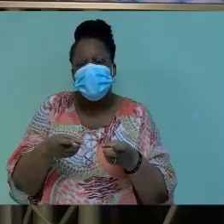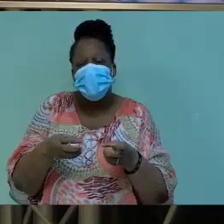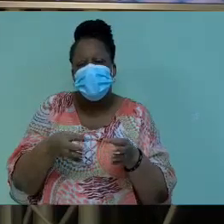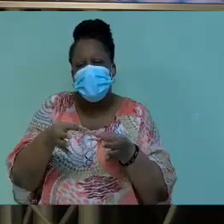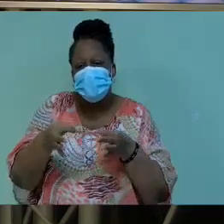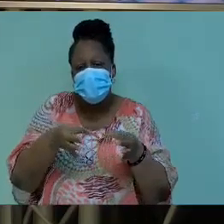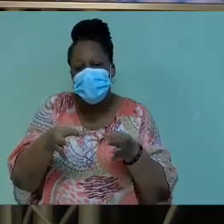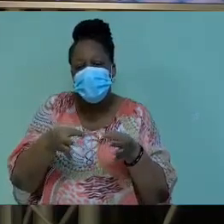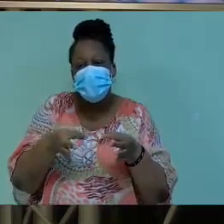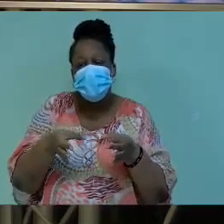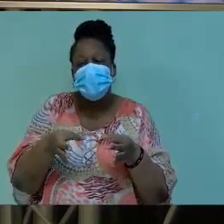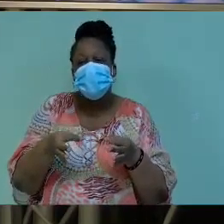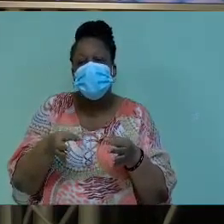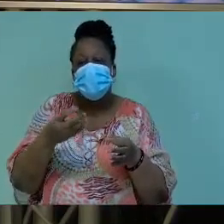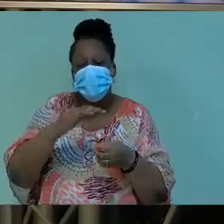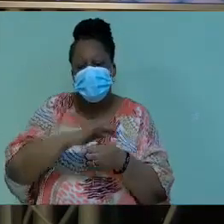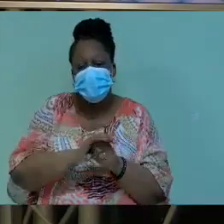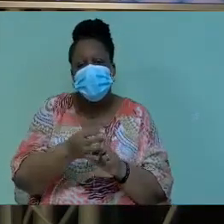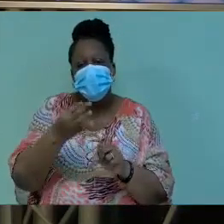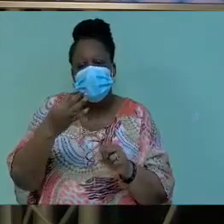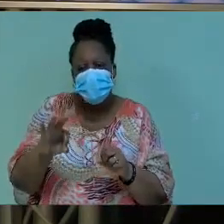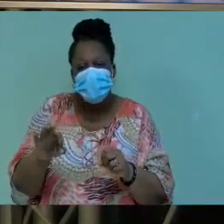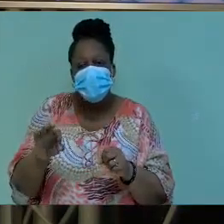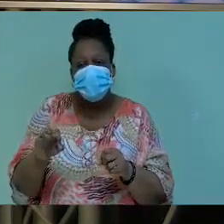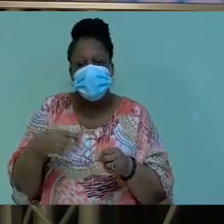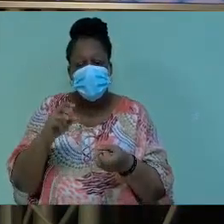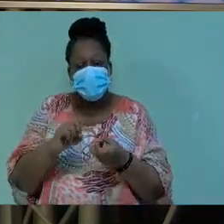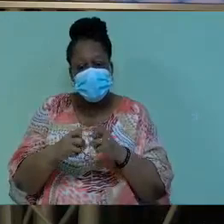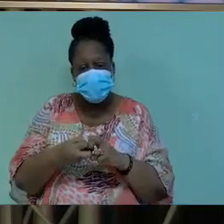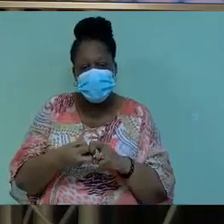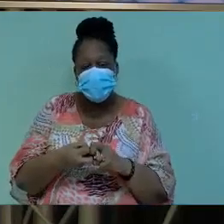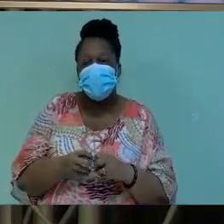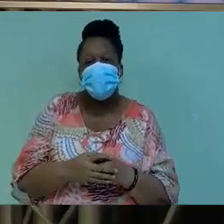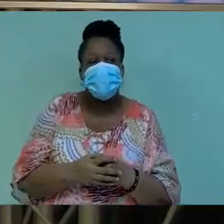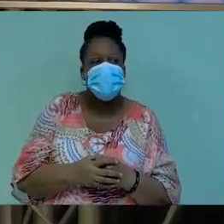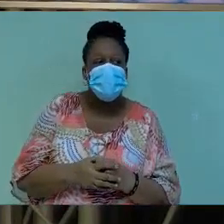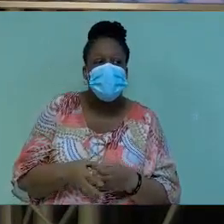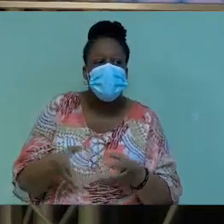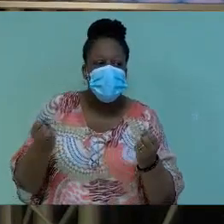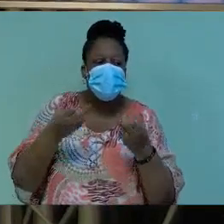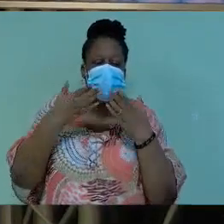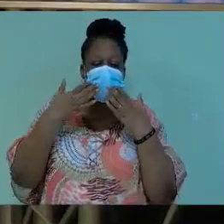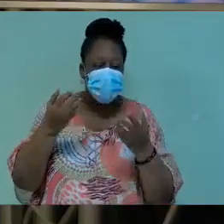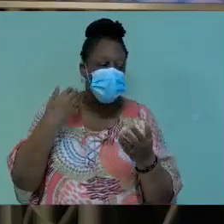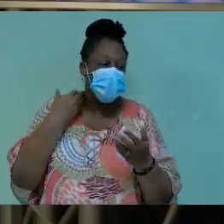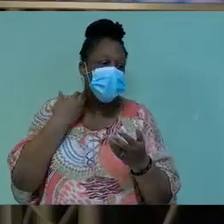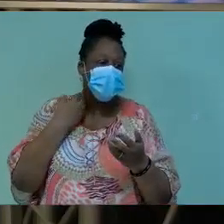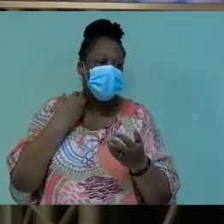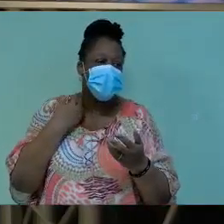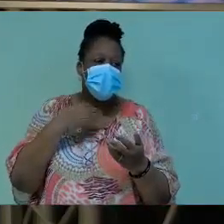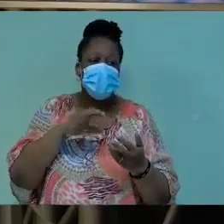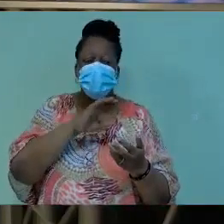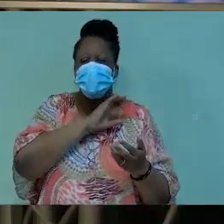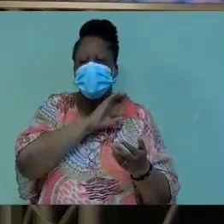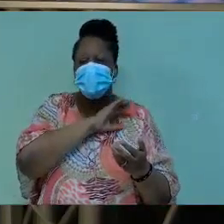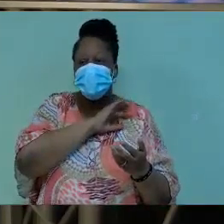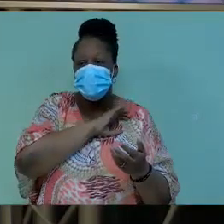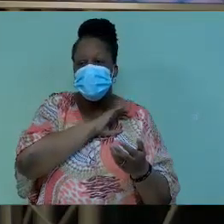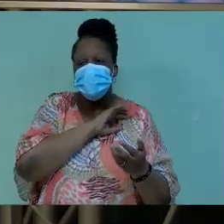of the COVID-19 virus. Superintendent Cromwell Henry, Divisional Commander for District